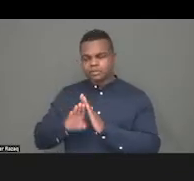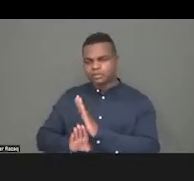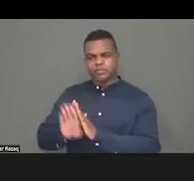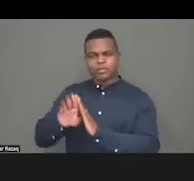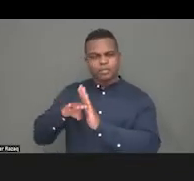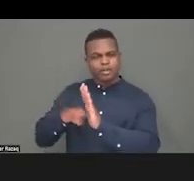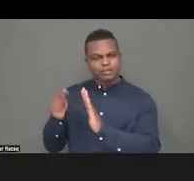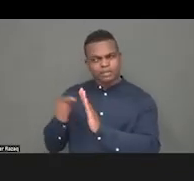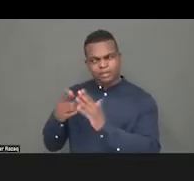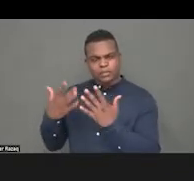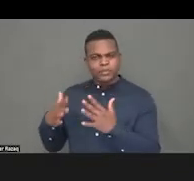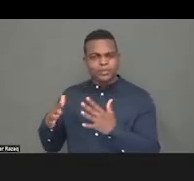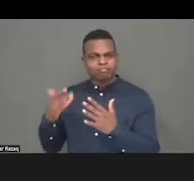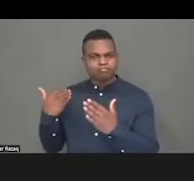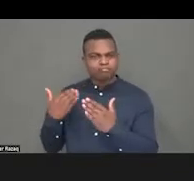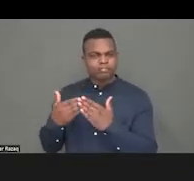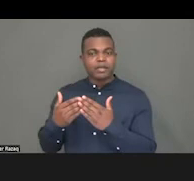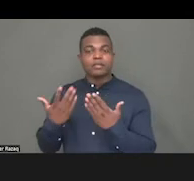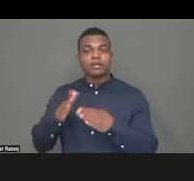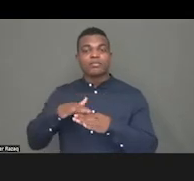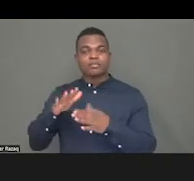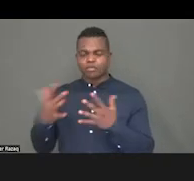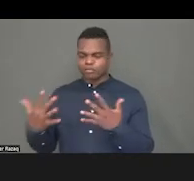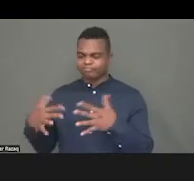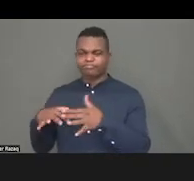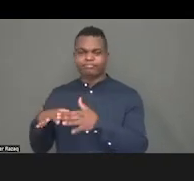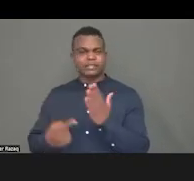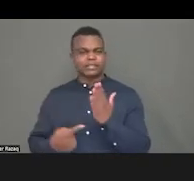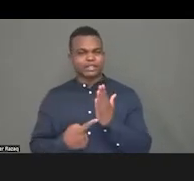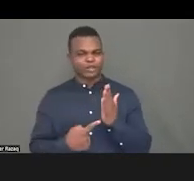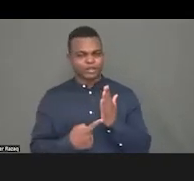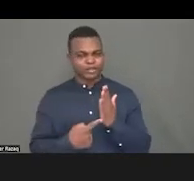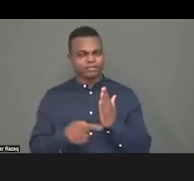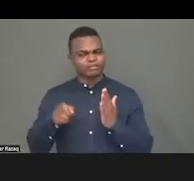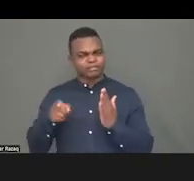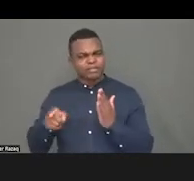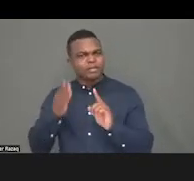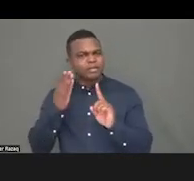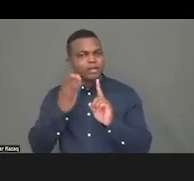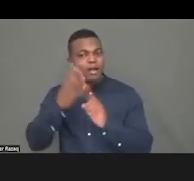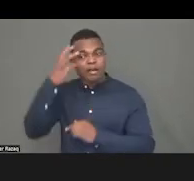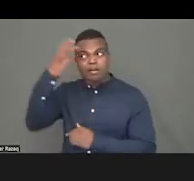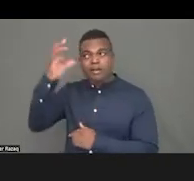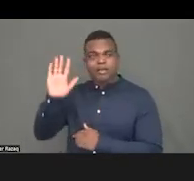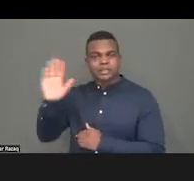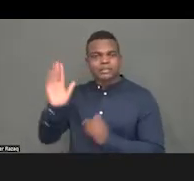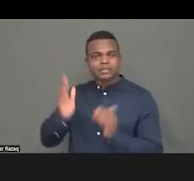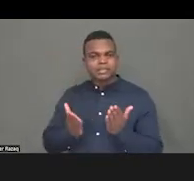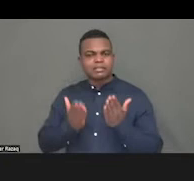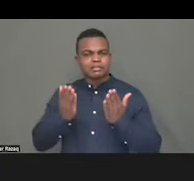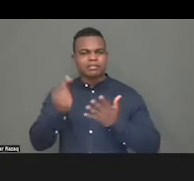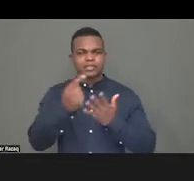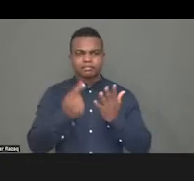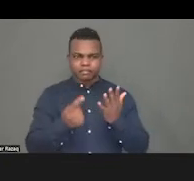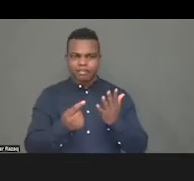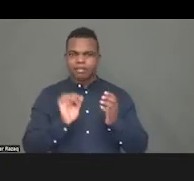these technologies are accessible and become facilitators and are not new roadblocks to inclusion. The World Bank's Inclusive Education